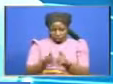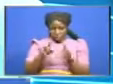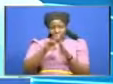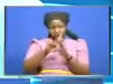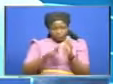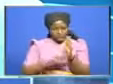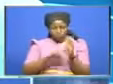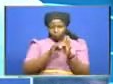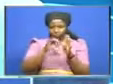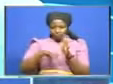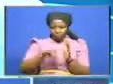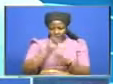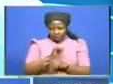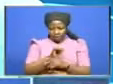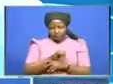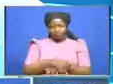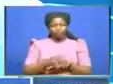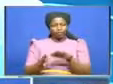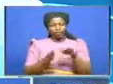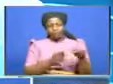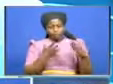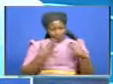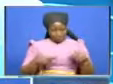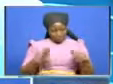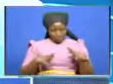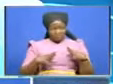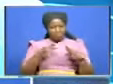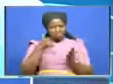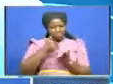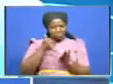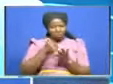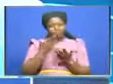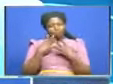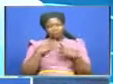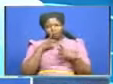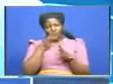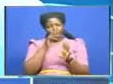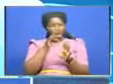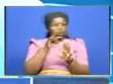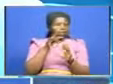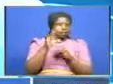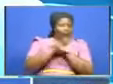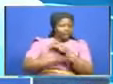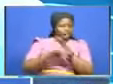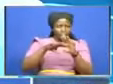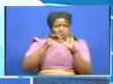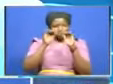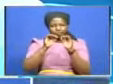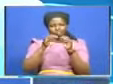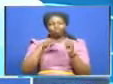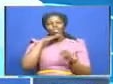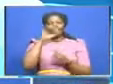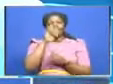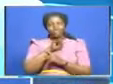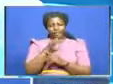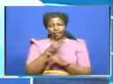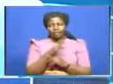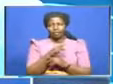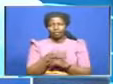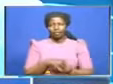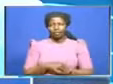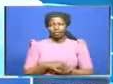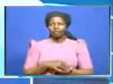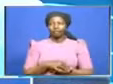Elsewhere, nearly 100 people, including civilians, have died as battles rage between Armenia and